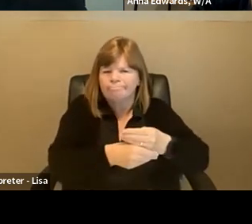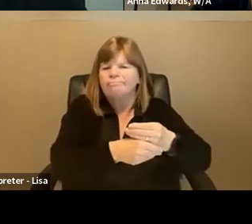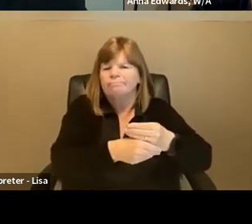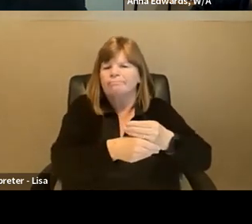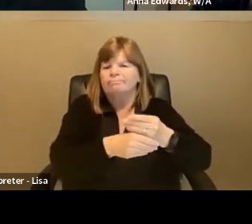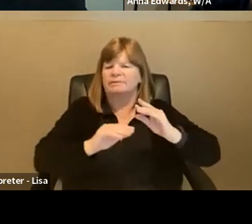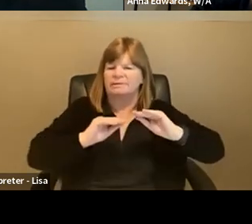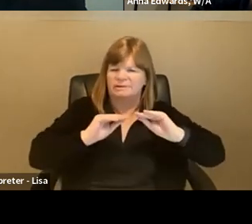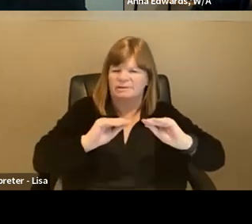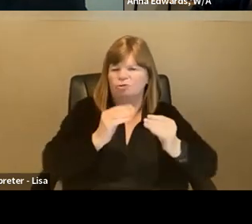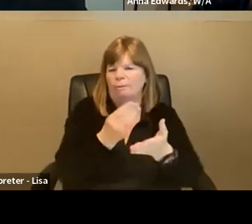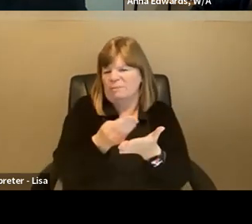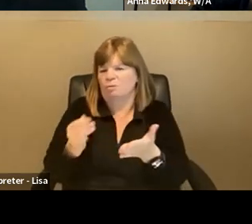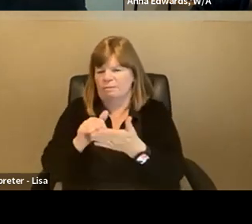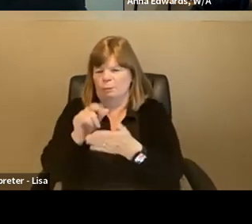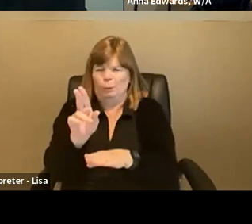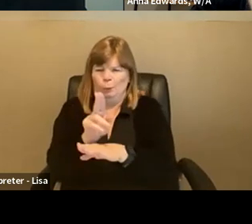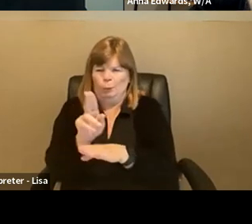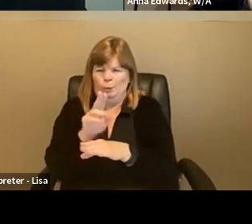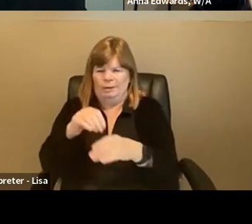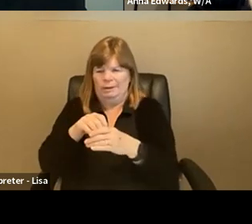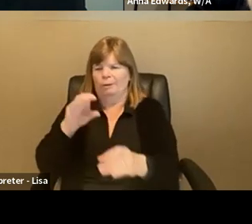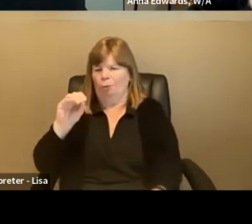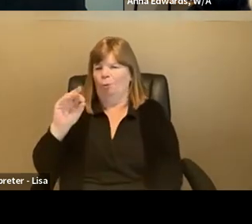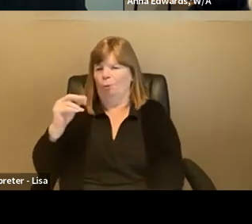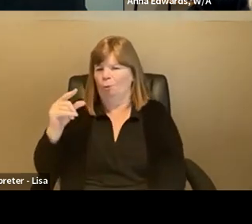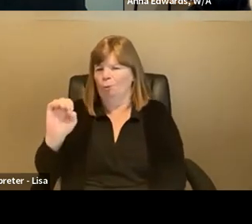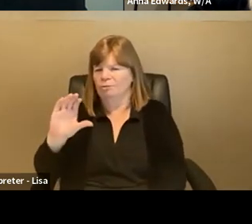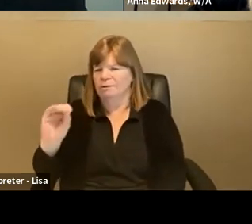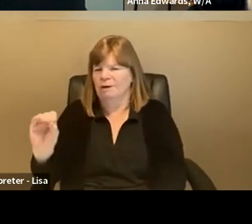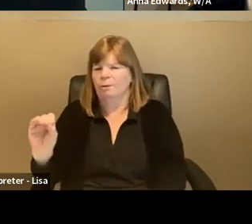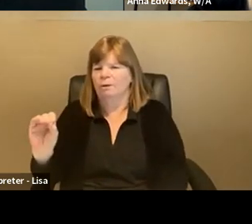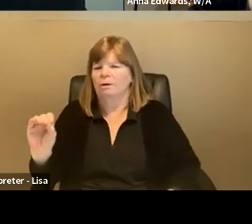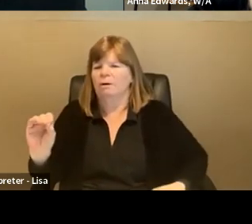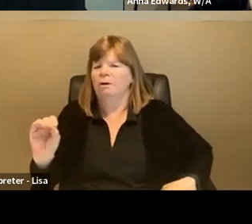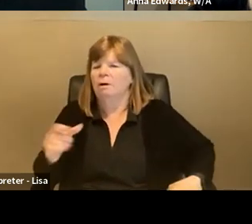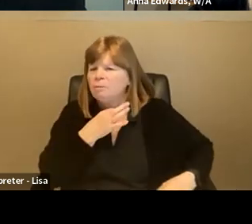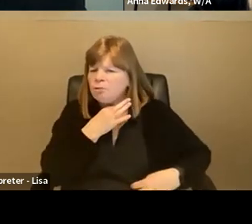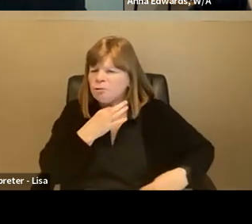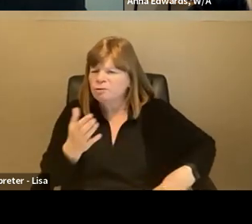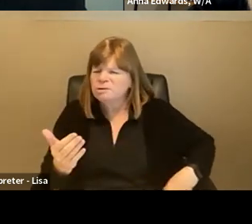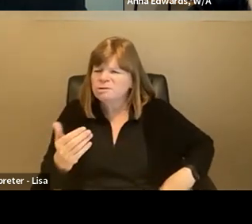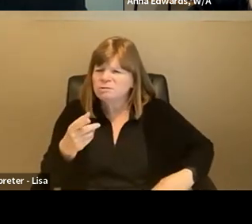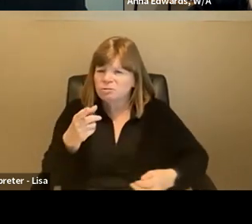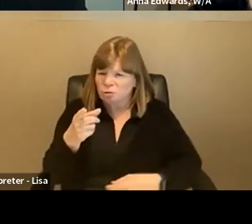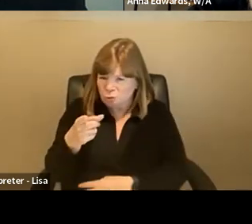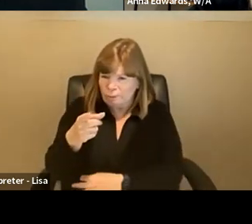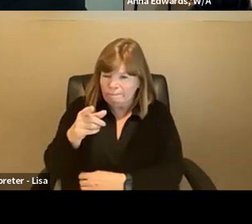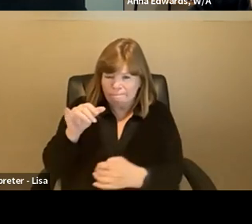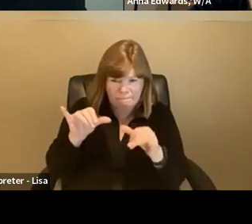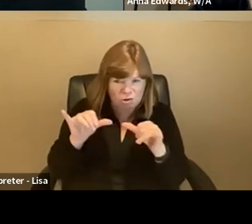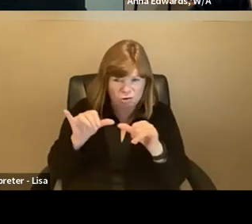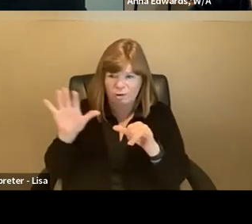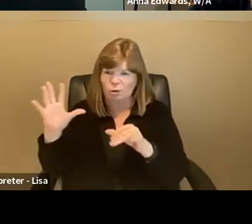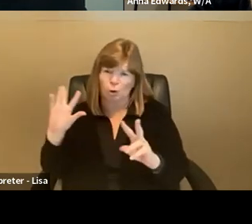instructional materials that you're using in Orange County. I'm curious to know, Are you measuring engagement? Is